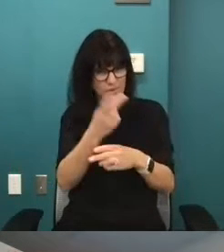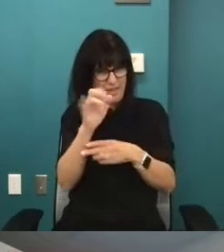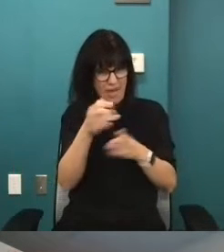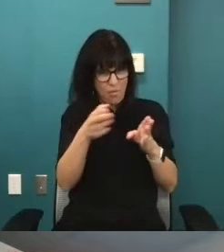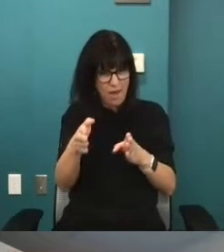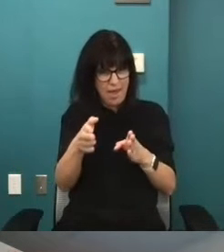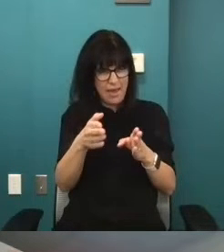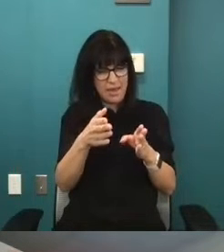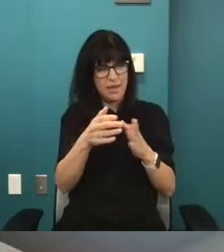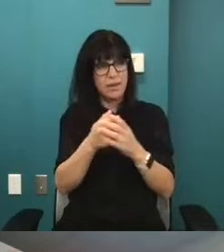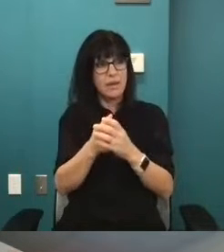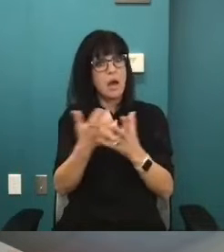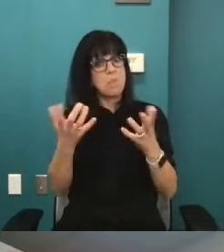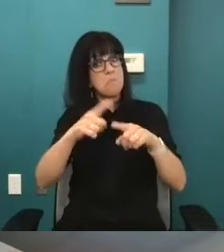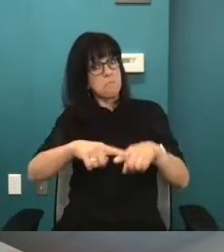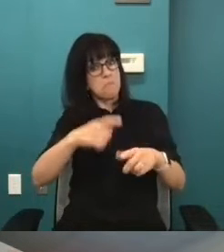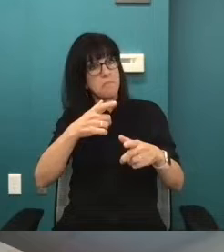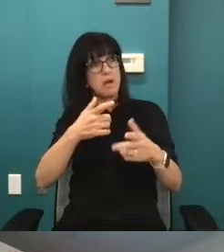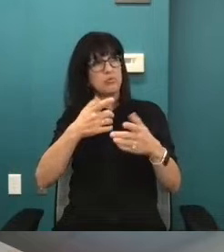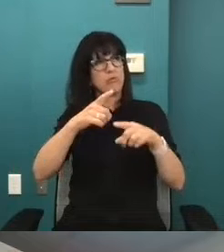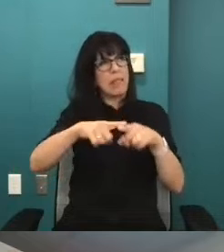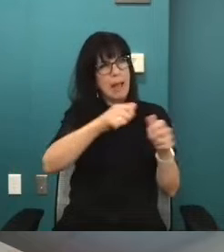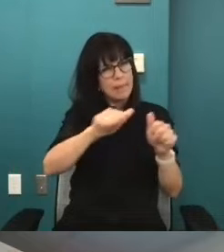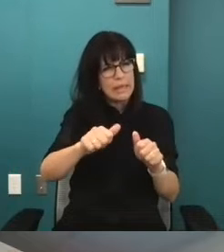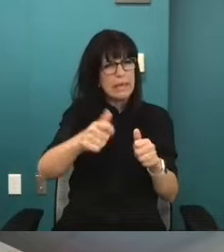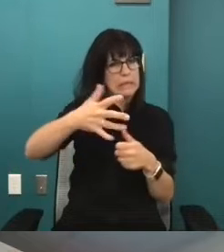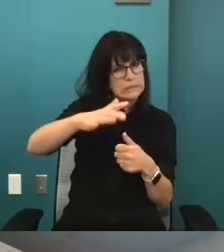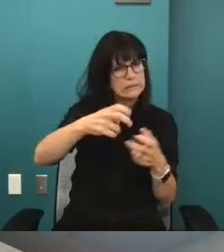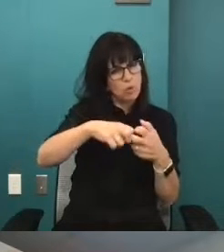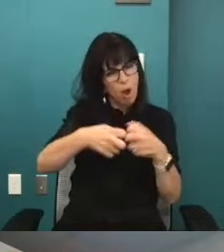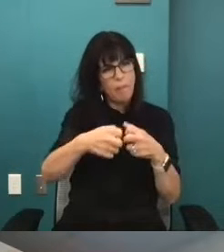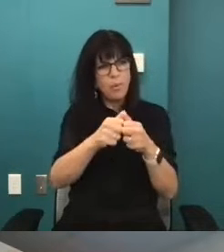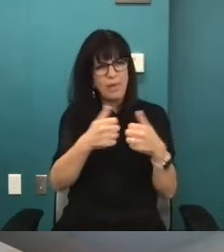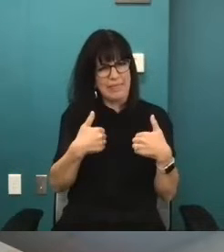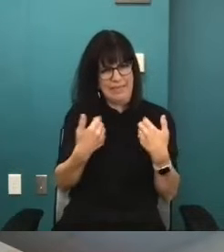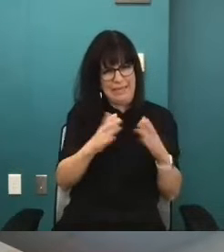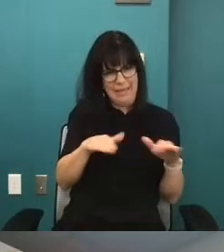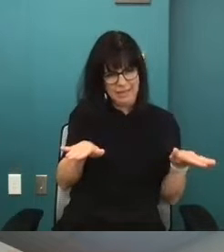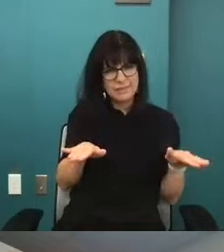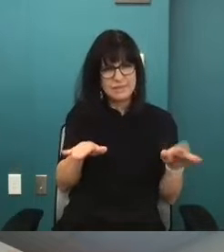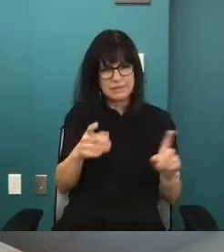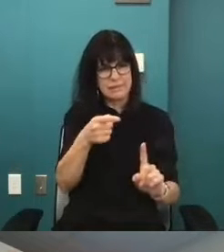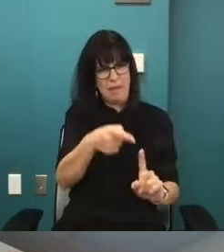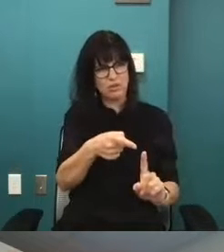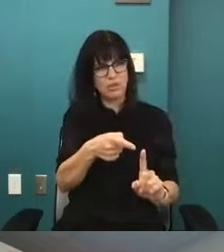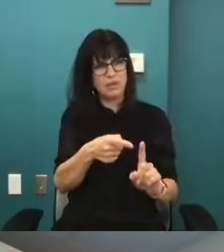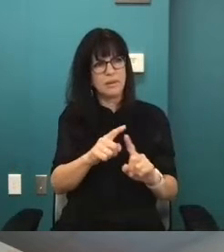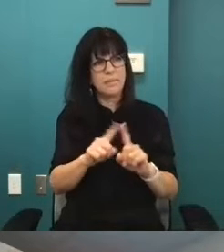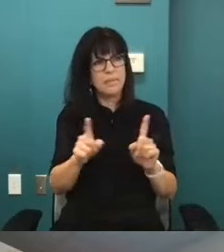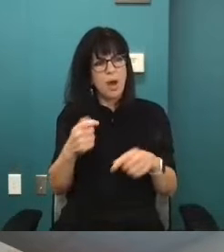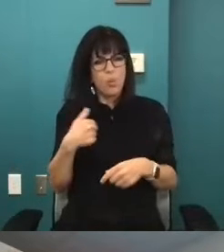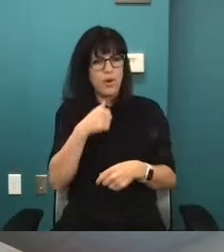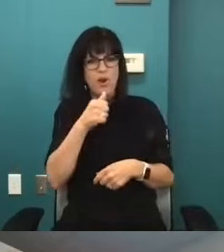There's a lot of reliability issues with that, especially with pediatrics, and so we are not doing that